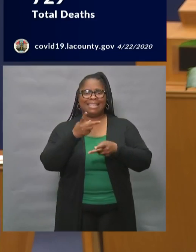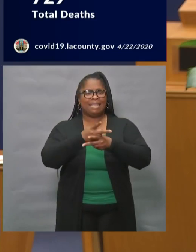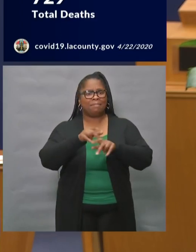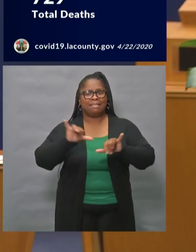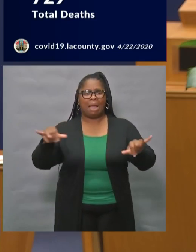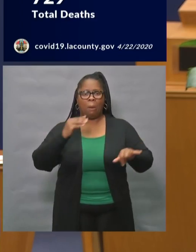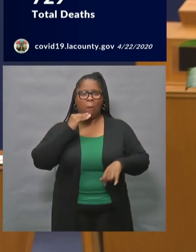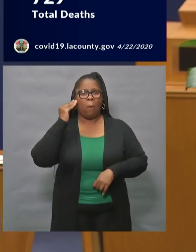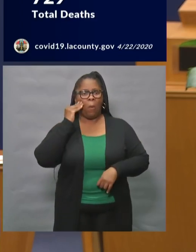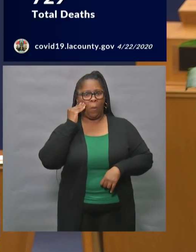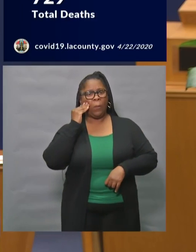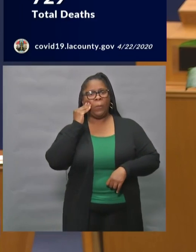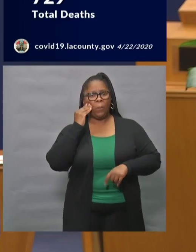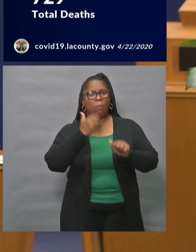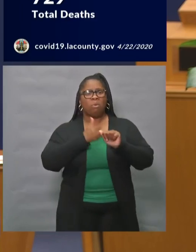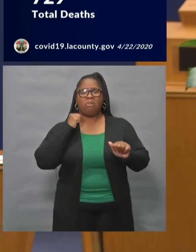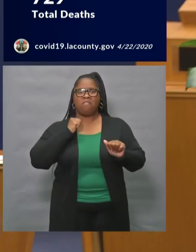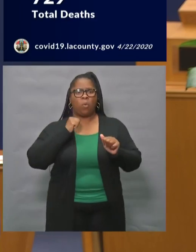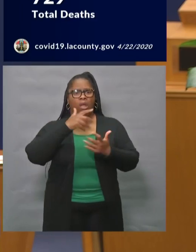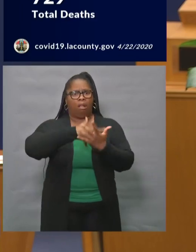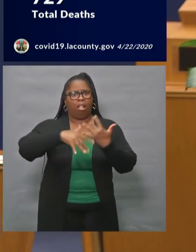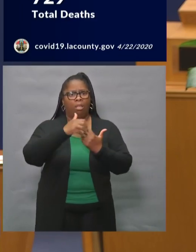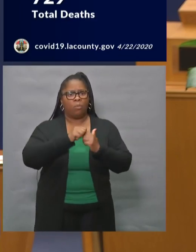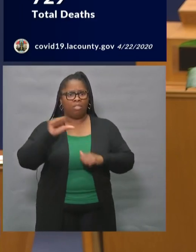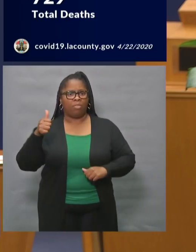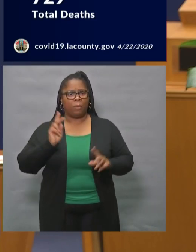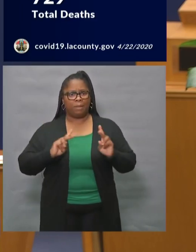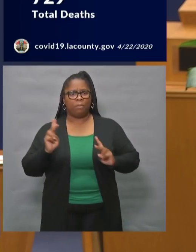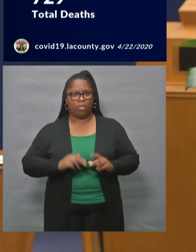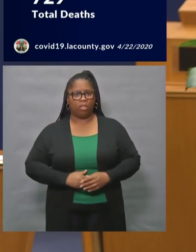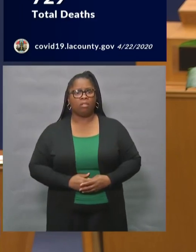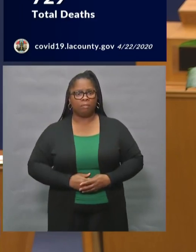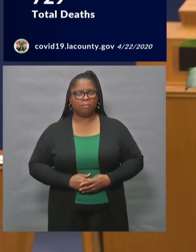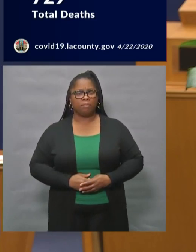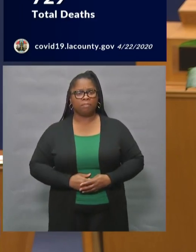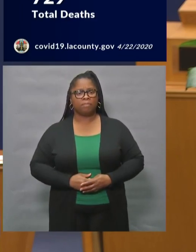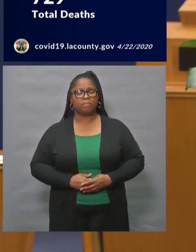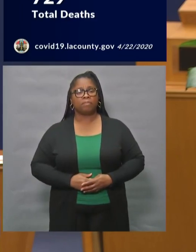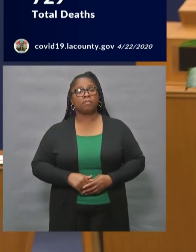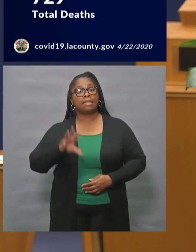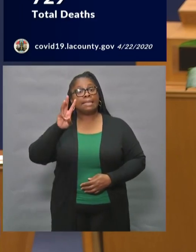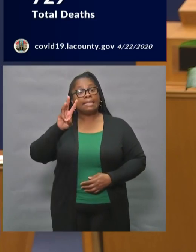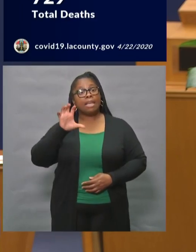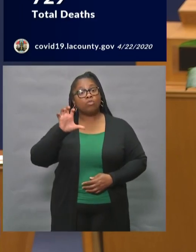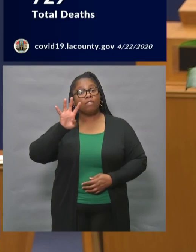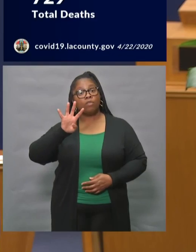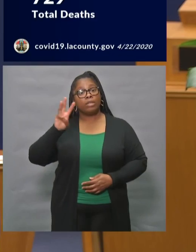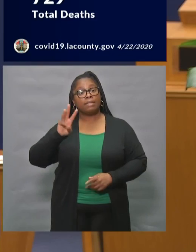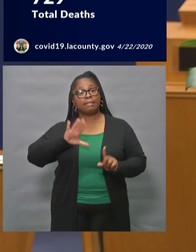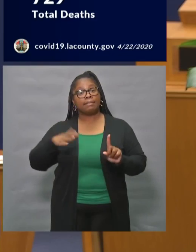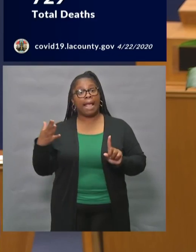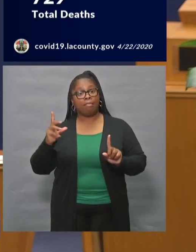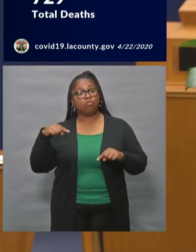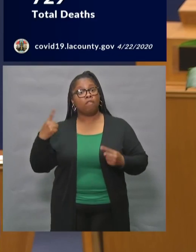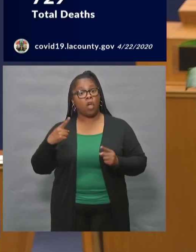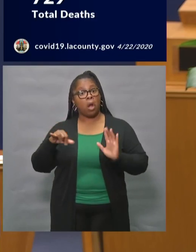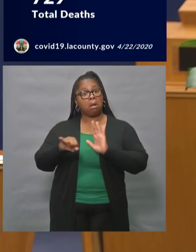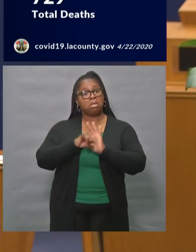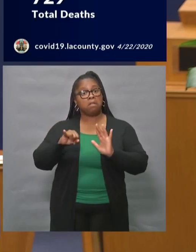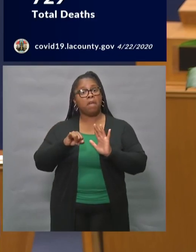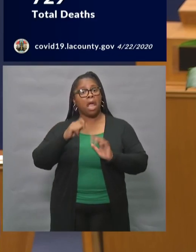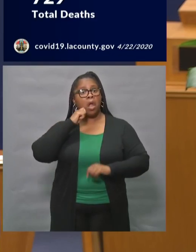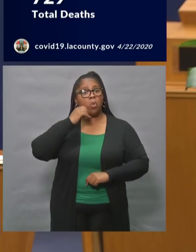close contact with others as much as possible. For the 646 deaths where race and ethnicity has been